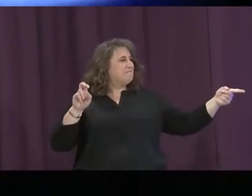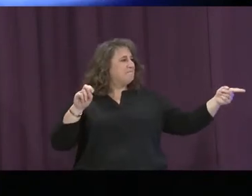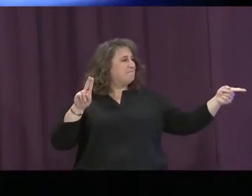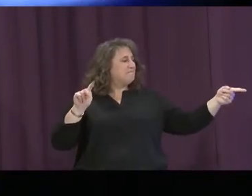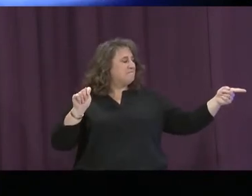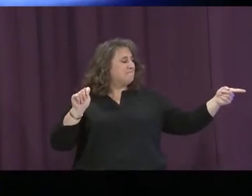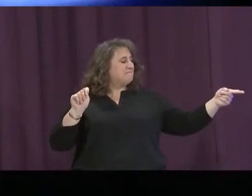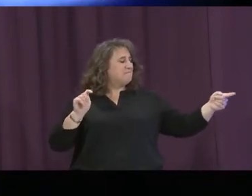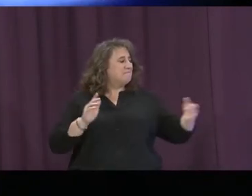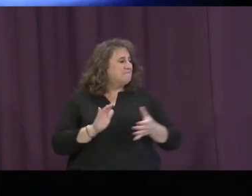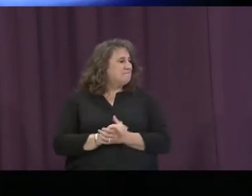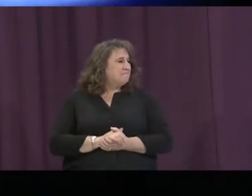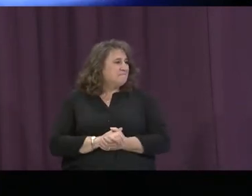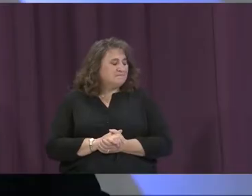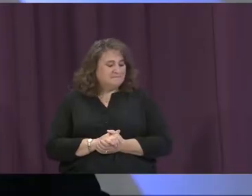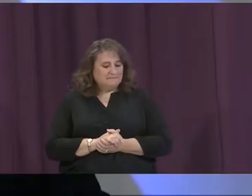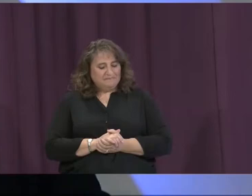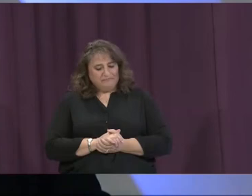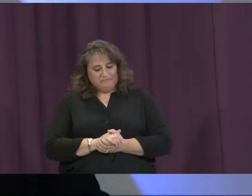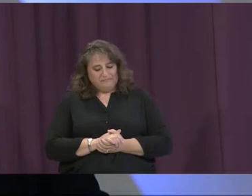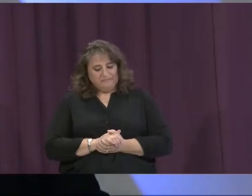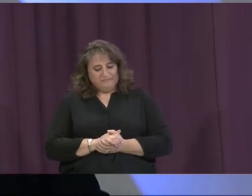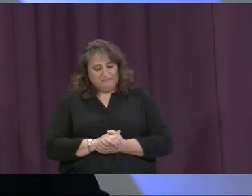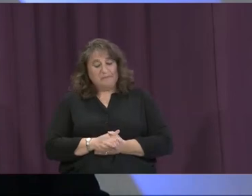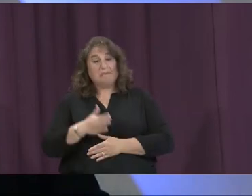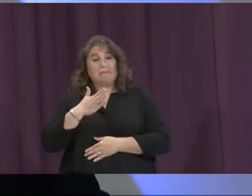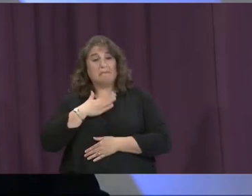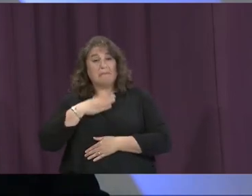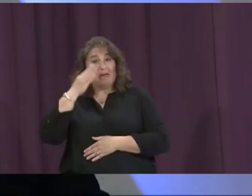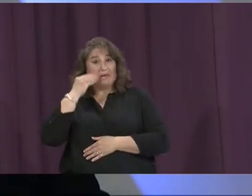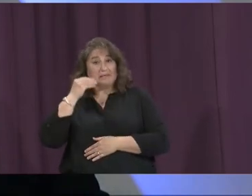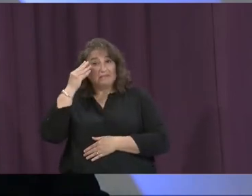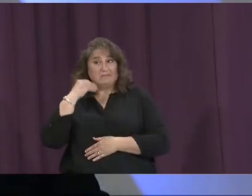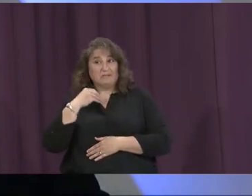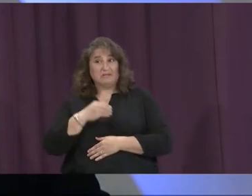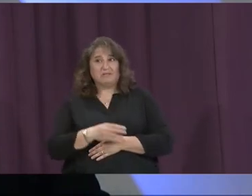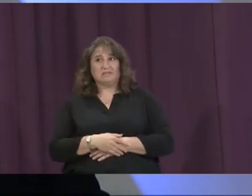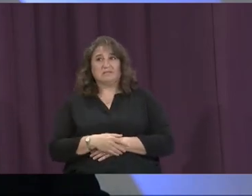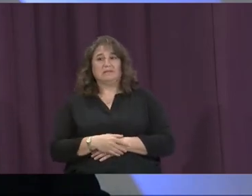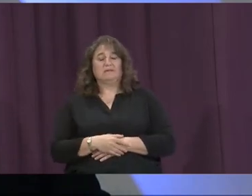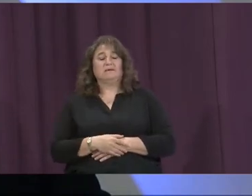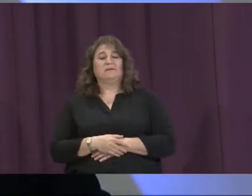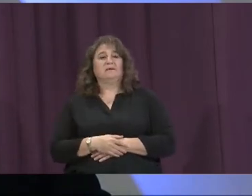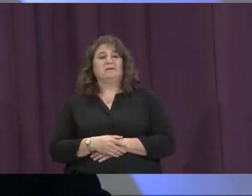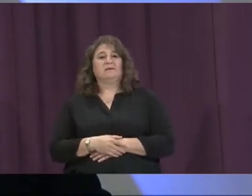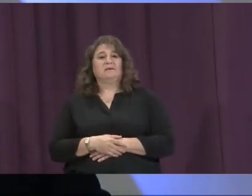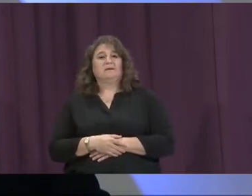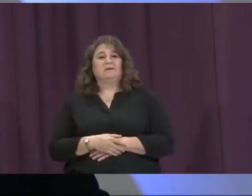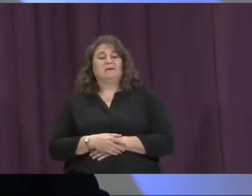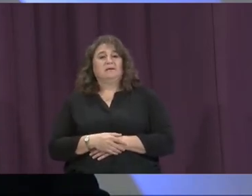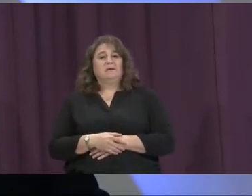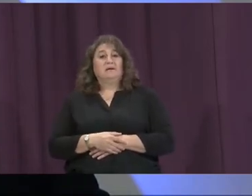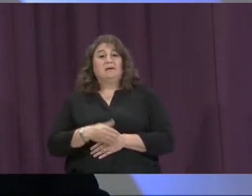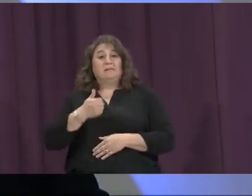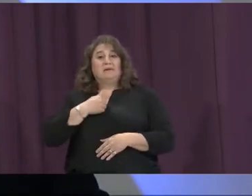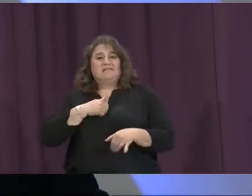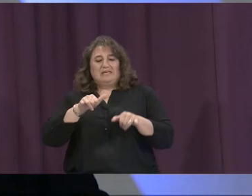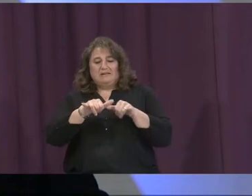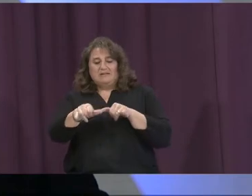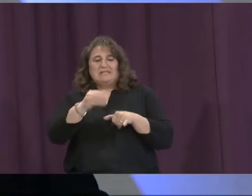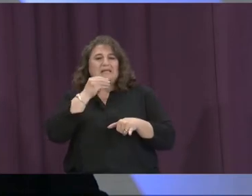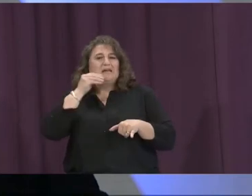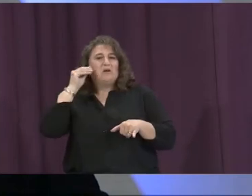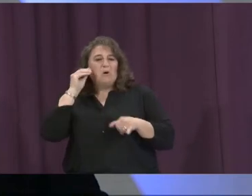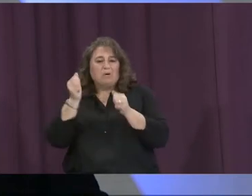Well, you know, one of my experiences was as I was a stay-at-home mom for many